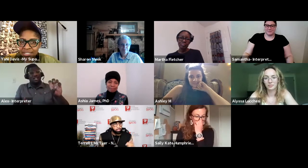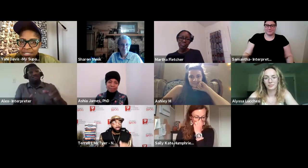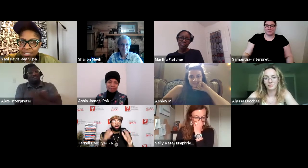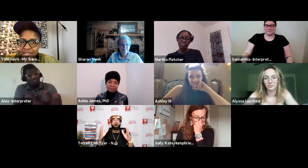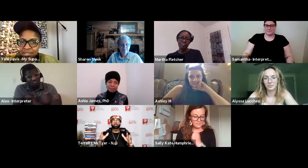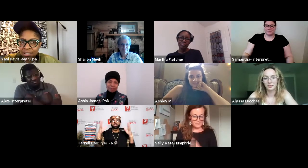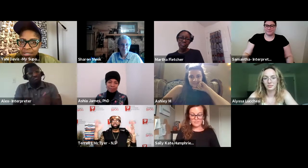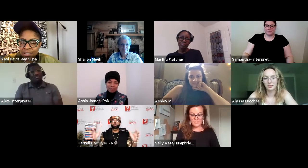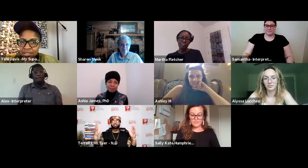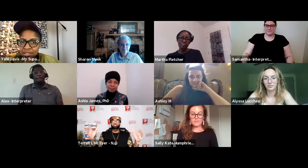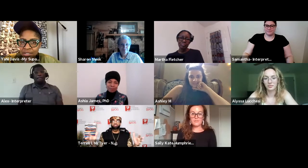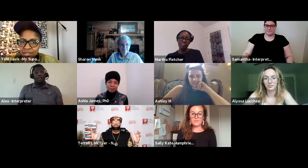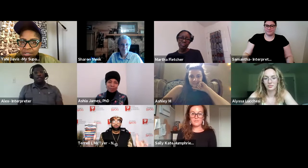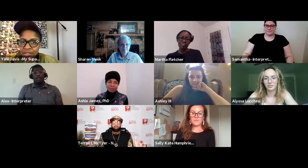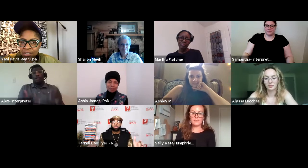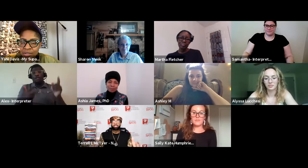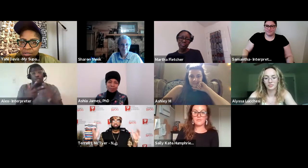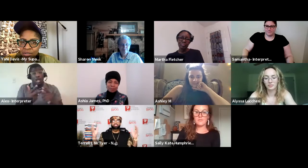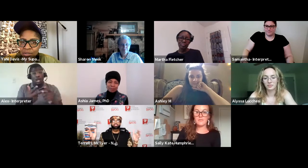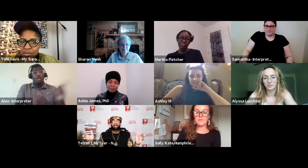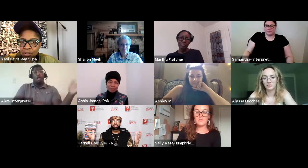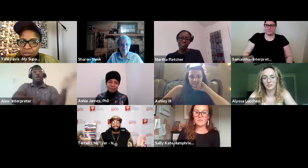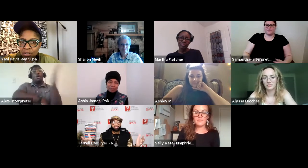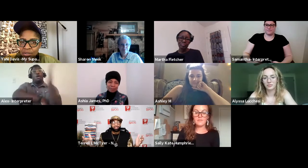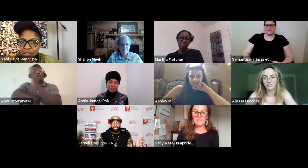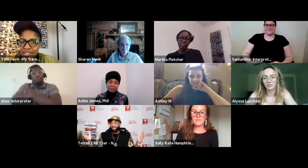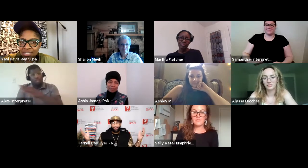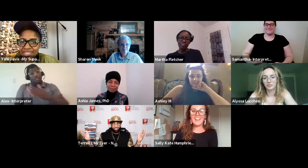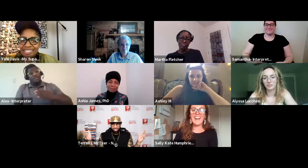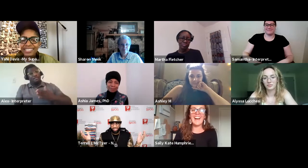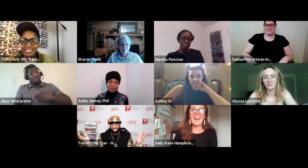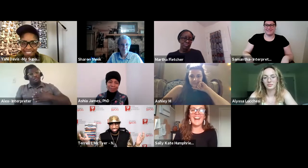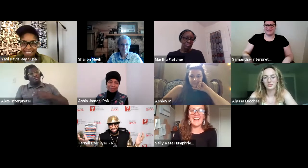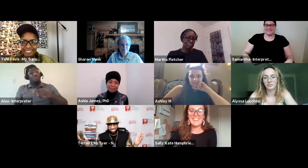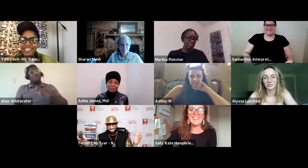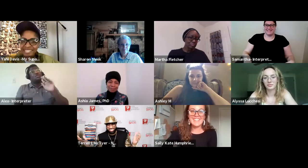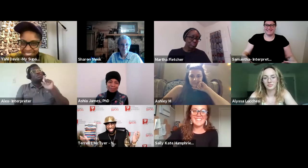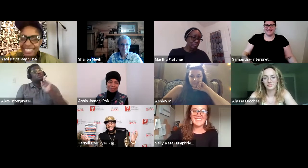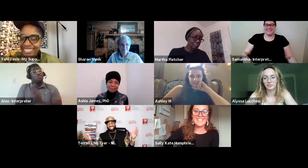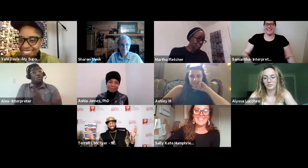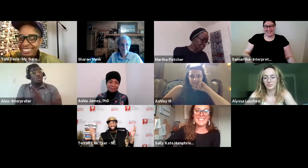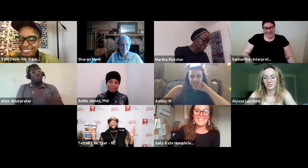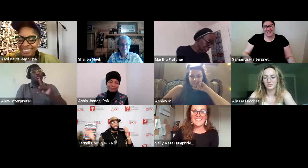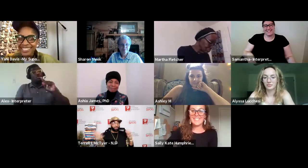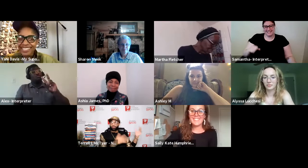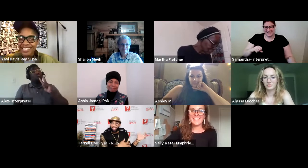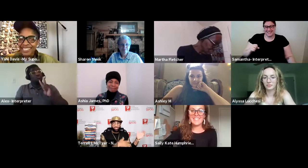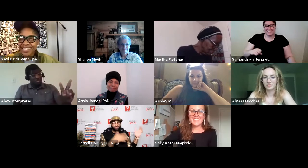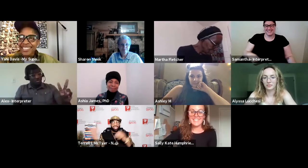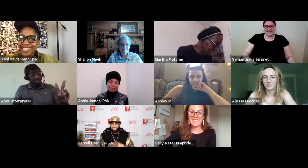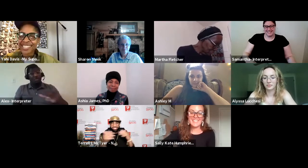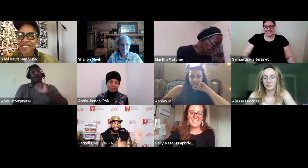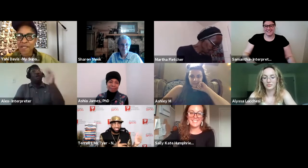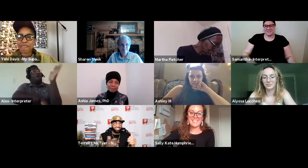thing is, all day long, my 2-year-old daughter is TikTok dancing. That's all she does is sit up and